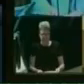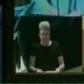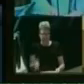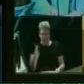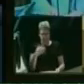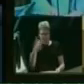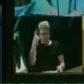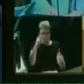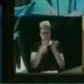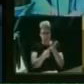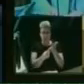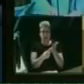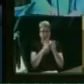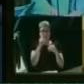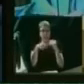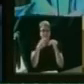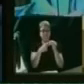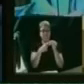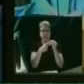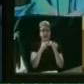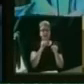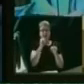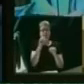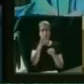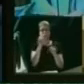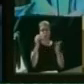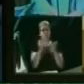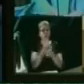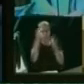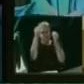next item is discussion regarding non-renewal of teachers.